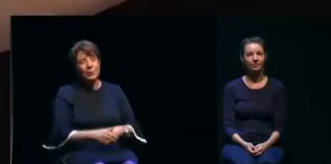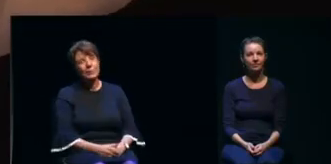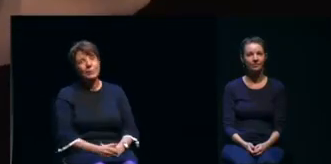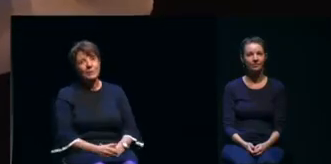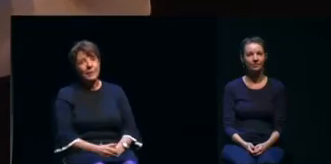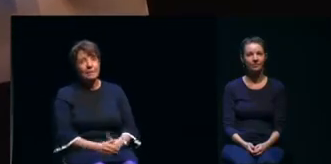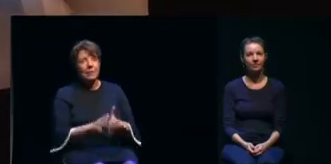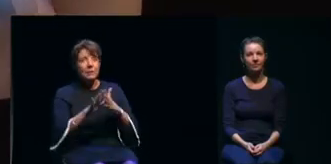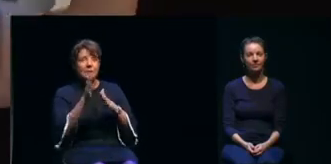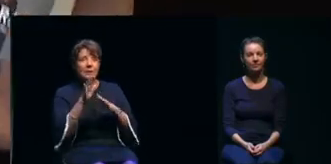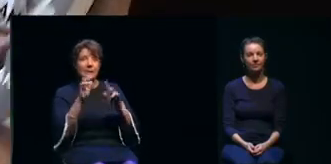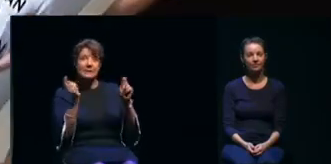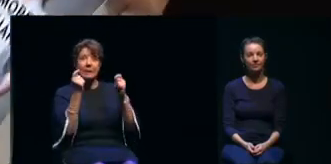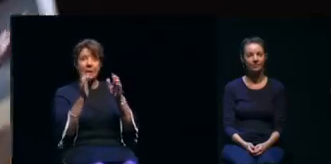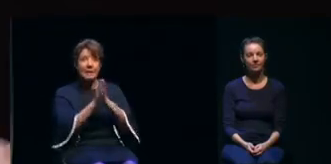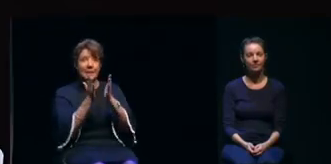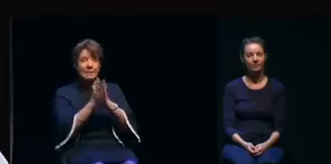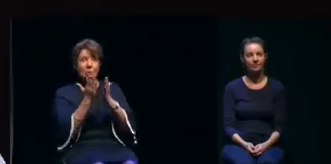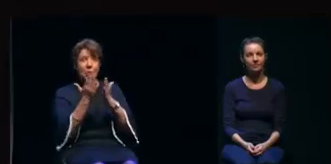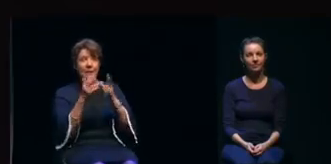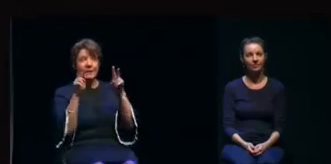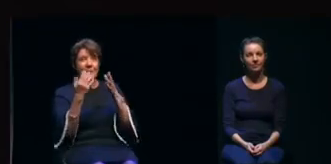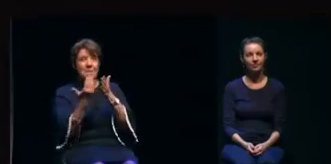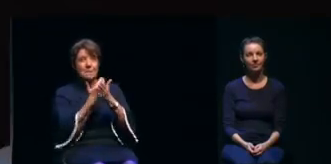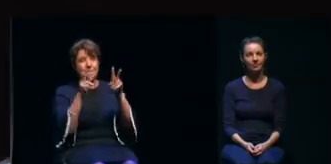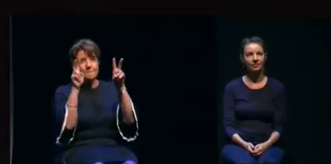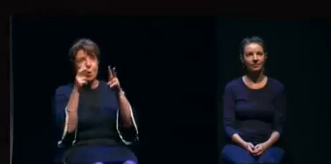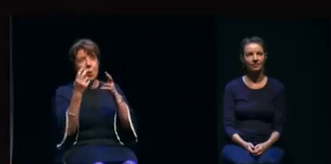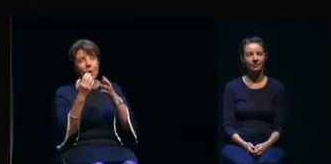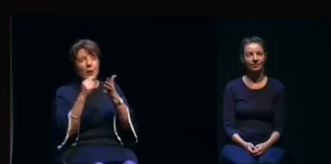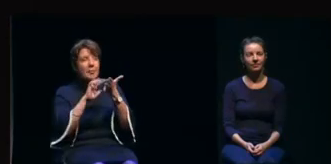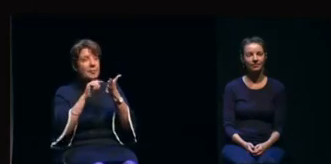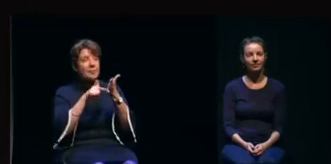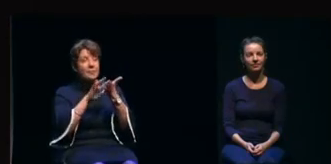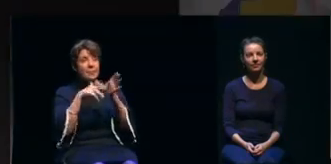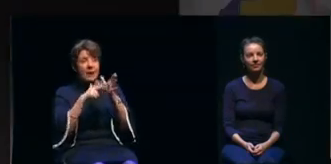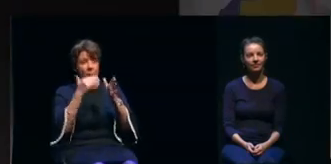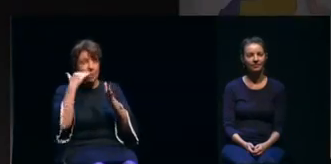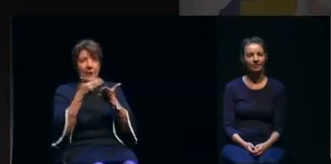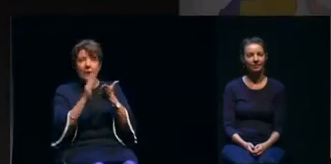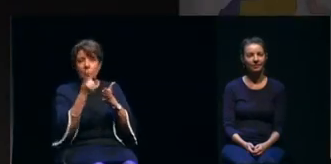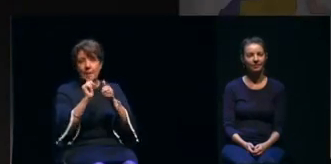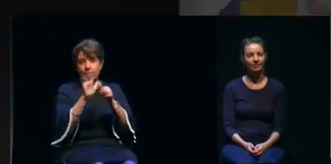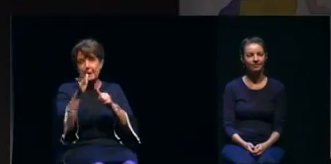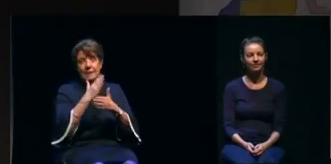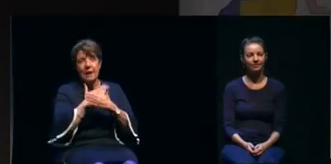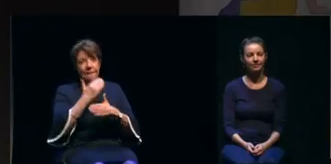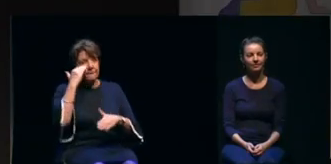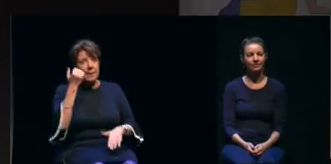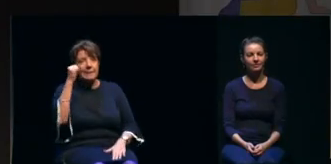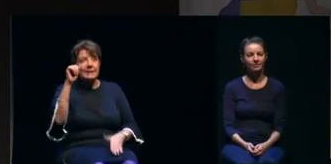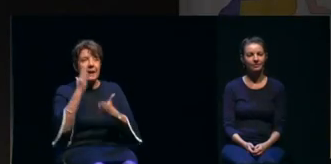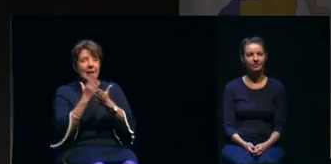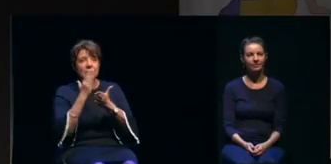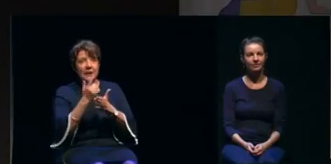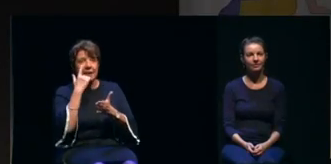of celebrating this book, More Than a Woman. I want to know, you know, how is one of our best loved feminists finding